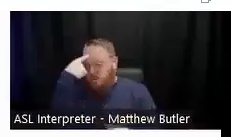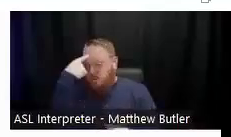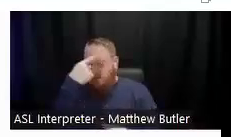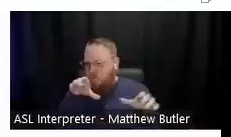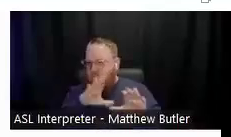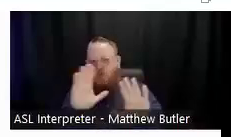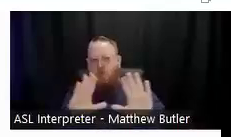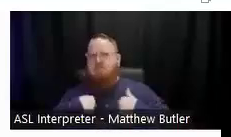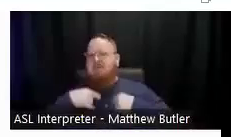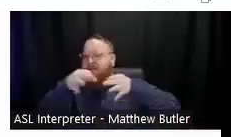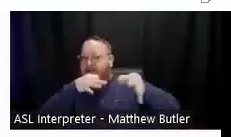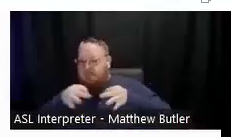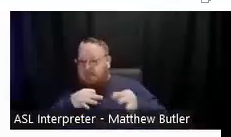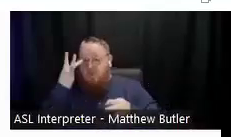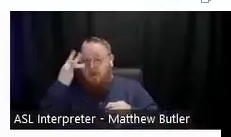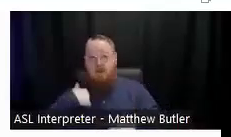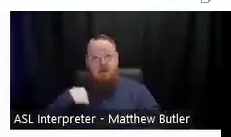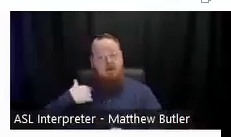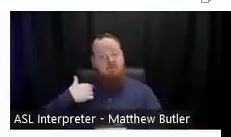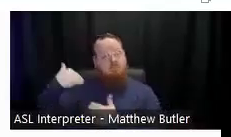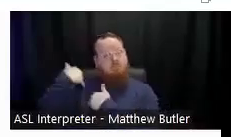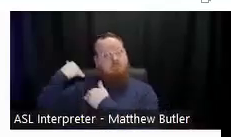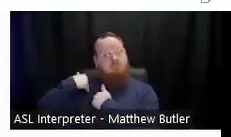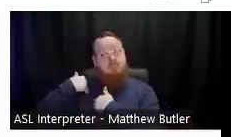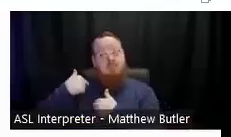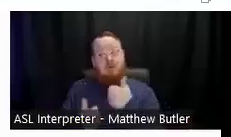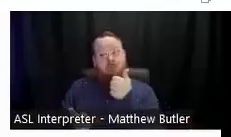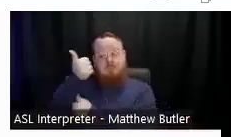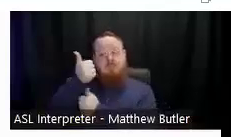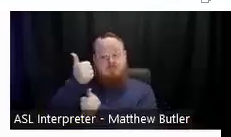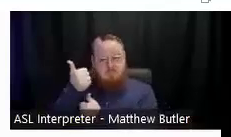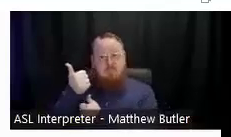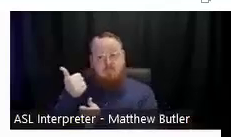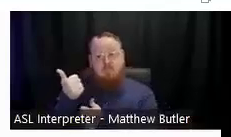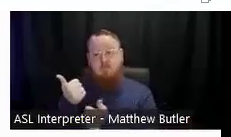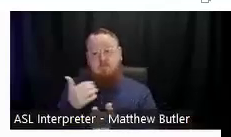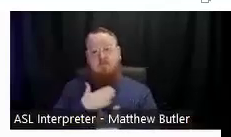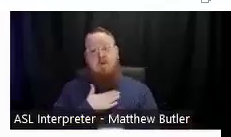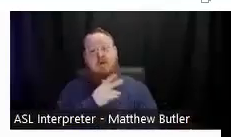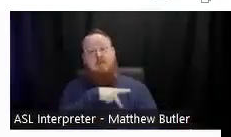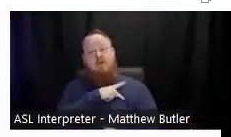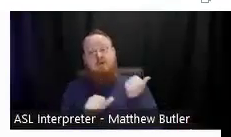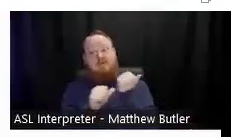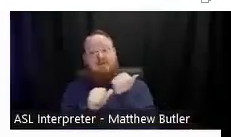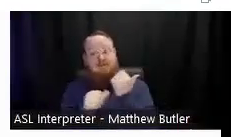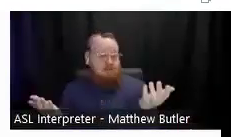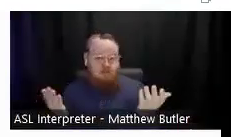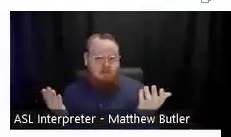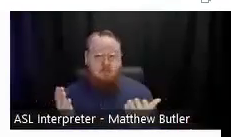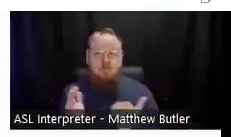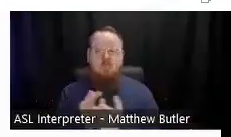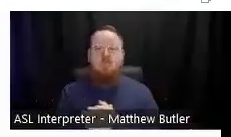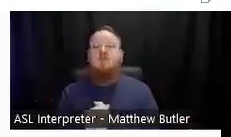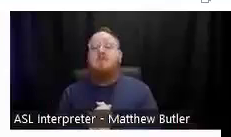that you're in charge of your personal assistants becomes one of those. I had